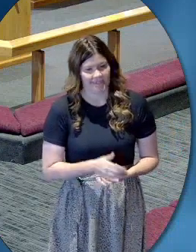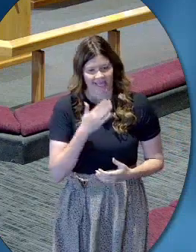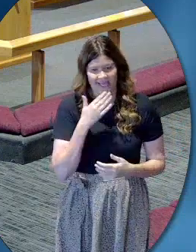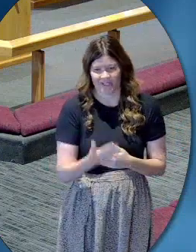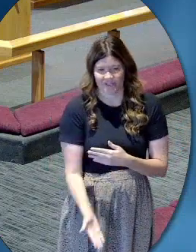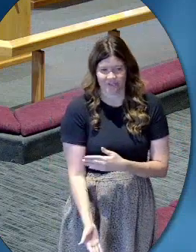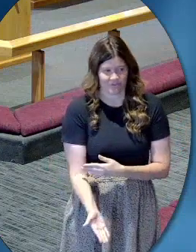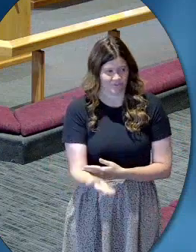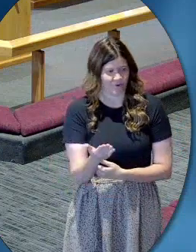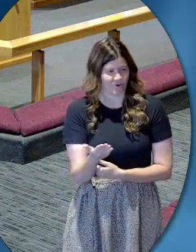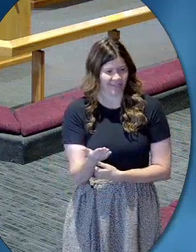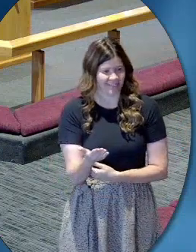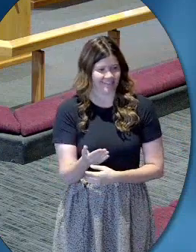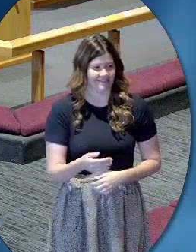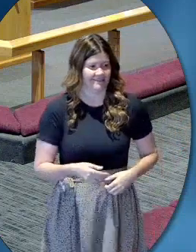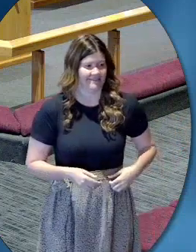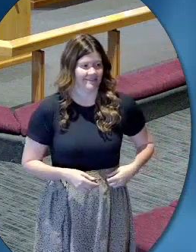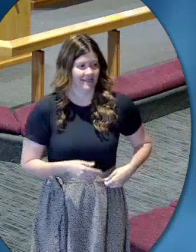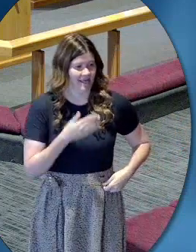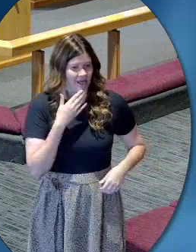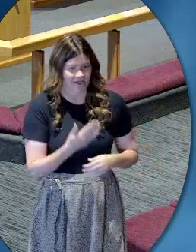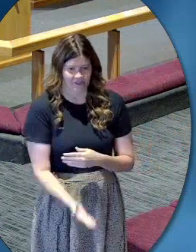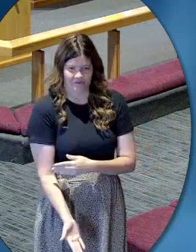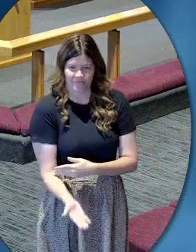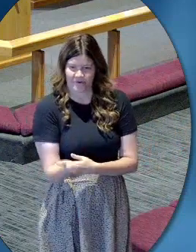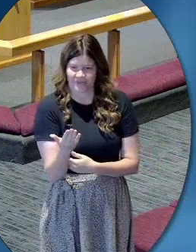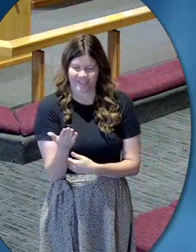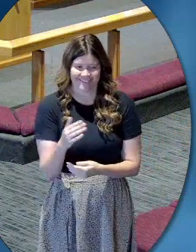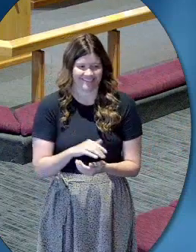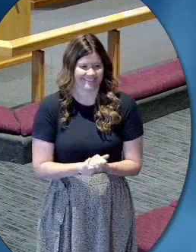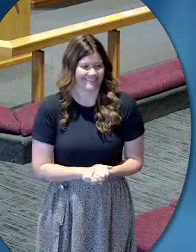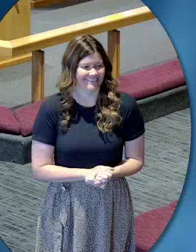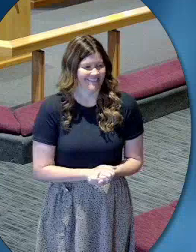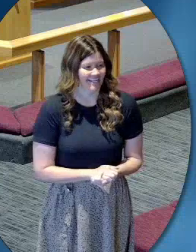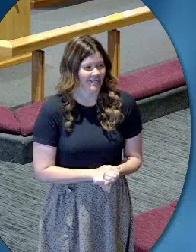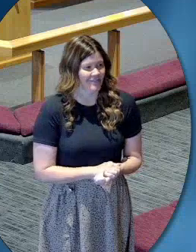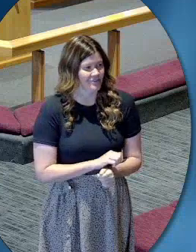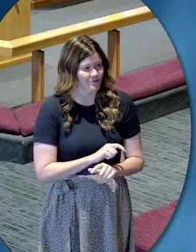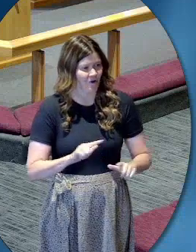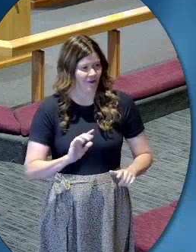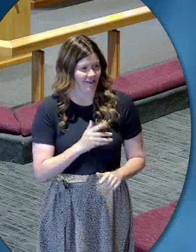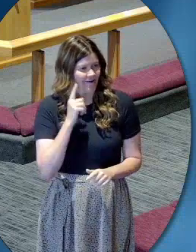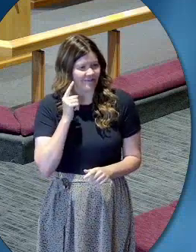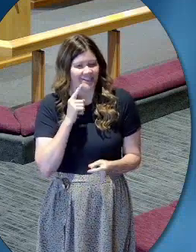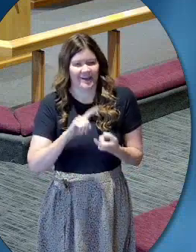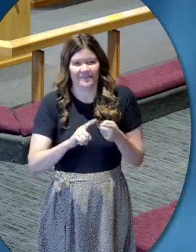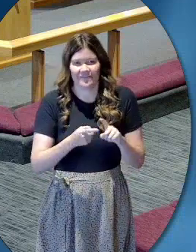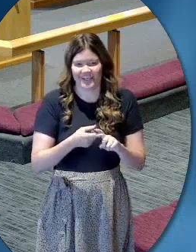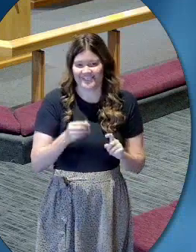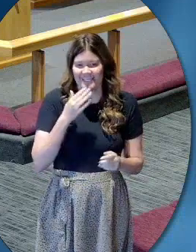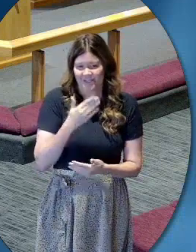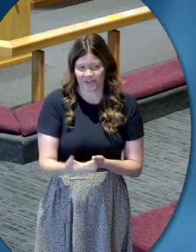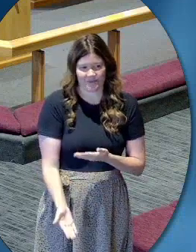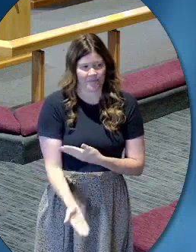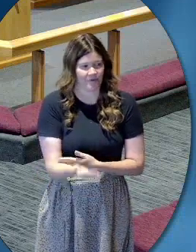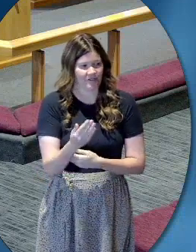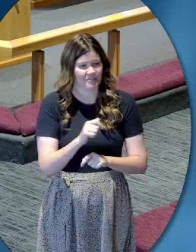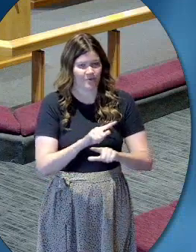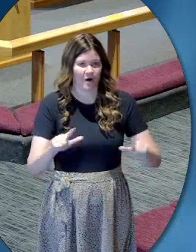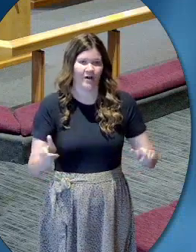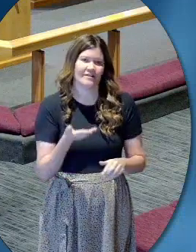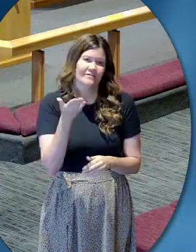Good morning. Good morning. Good morning to our deaf friends, and good morning to you who are joining